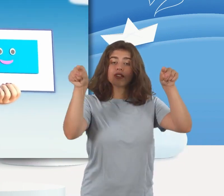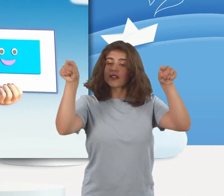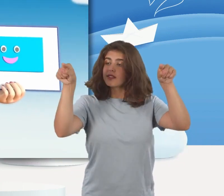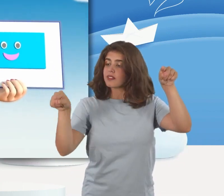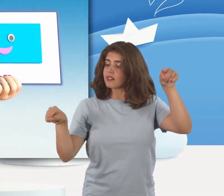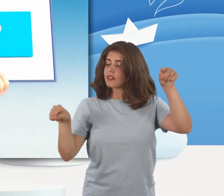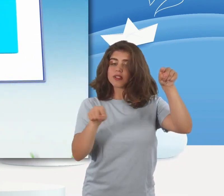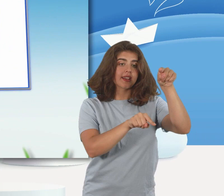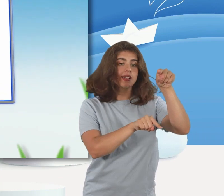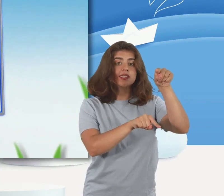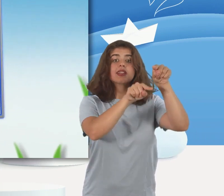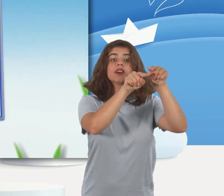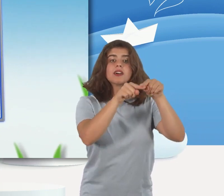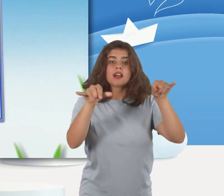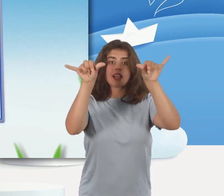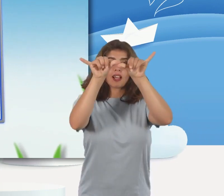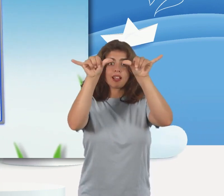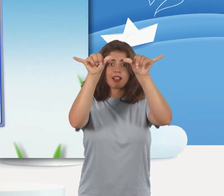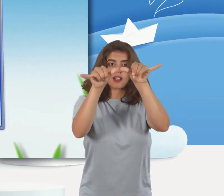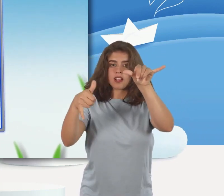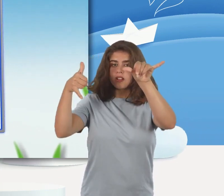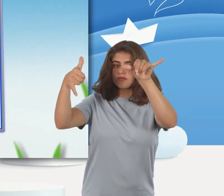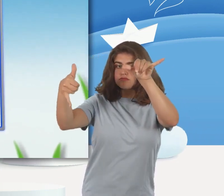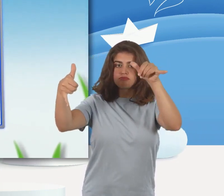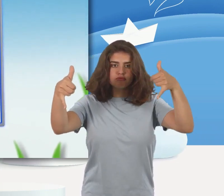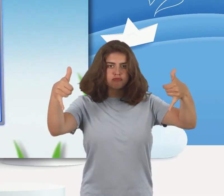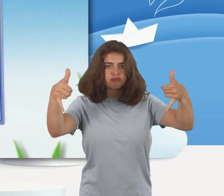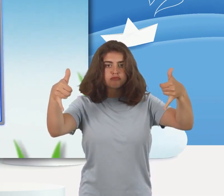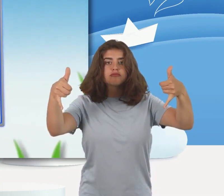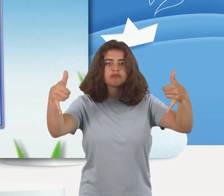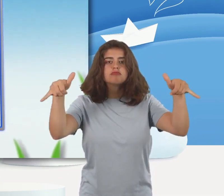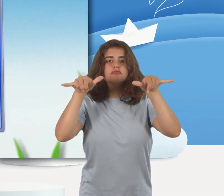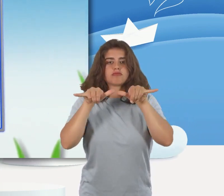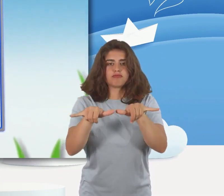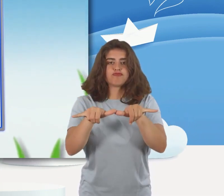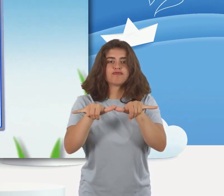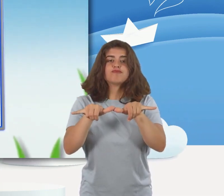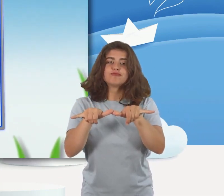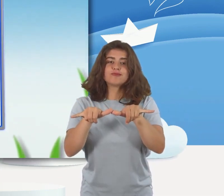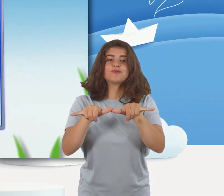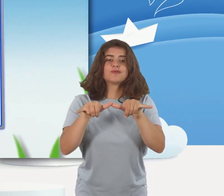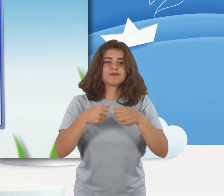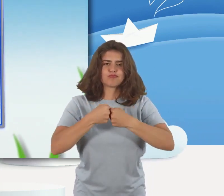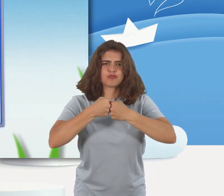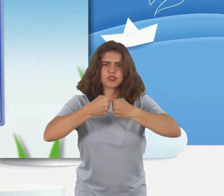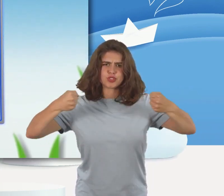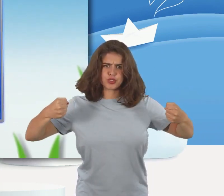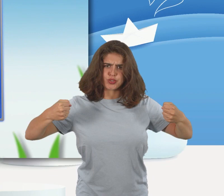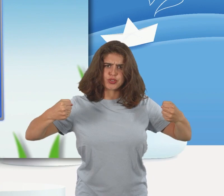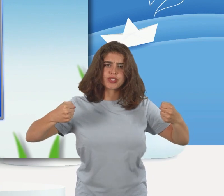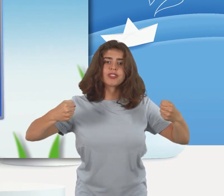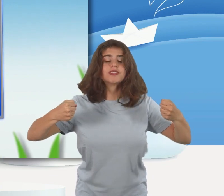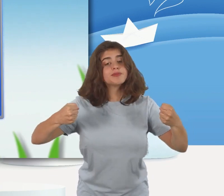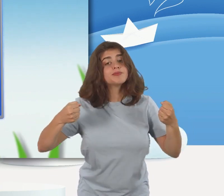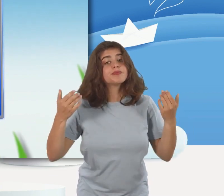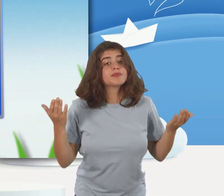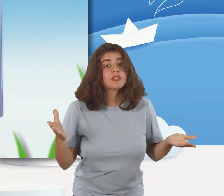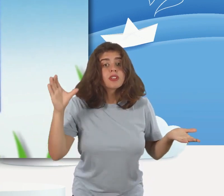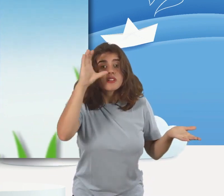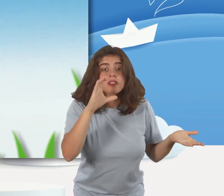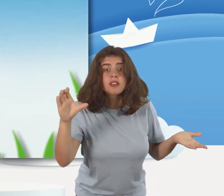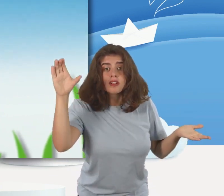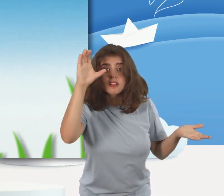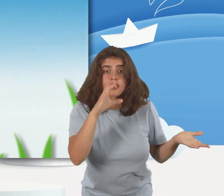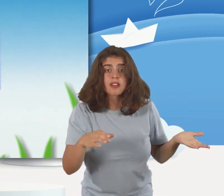I am a rectangle, rectangle, rectangle. I have four sides. I'm like a long, long square.